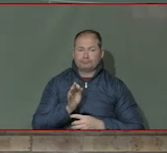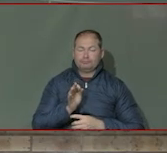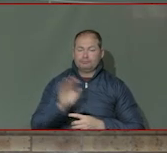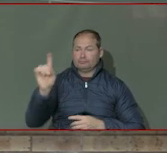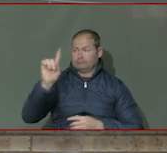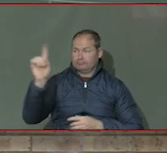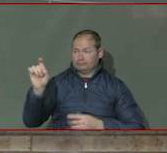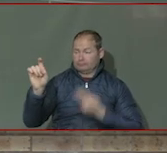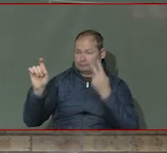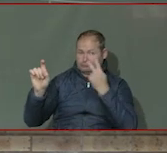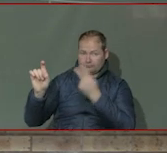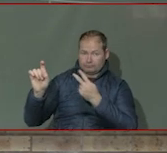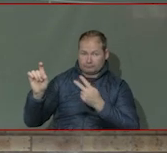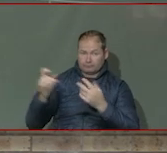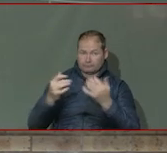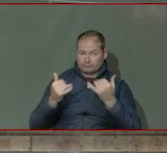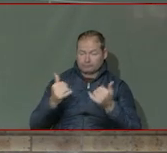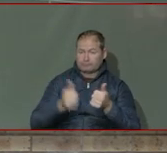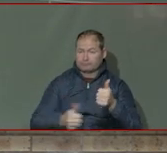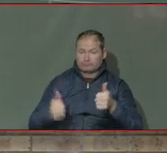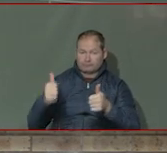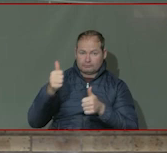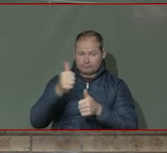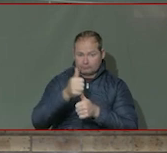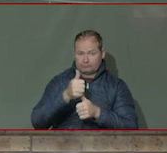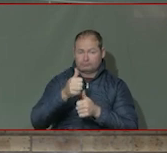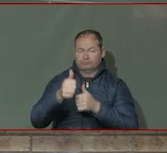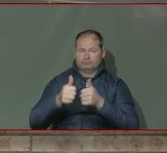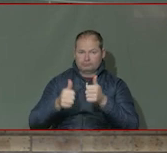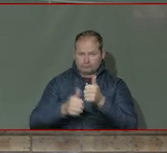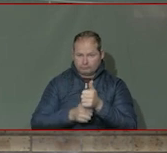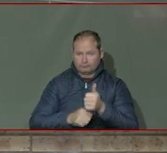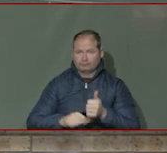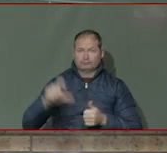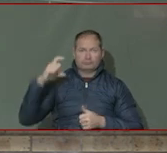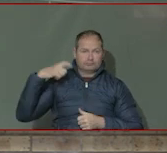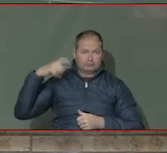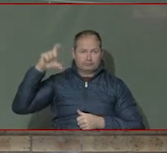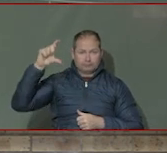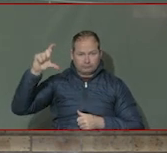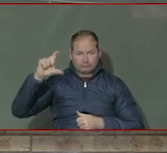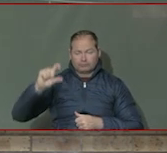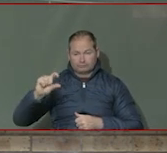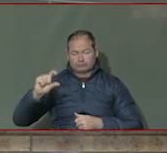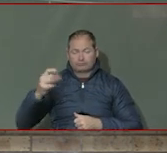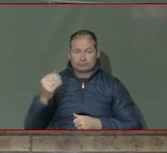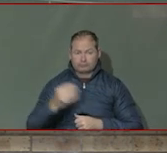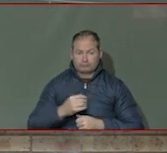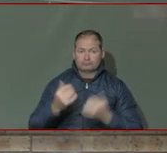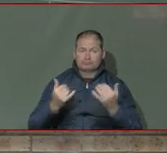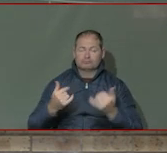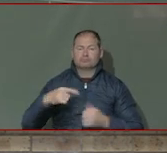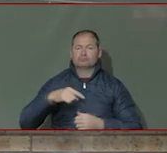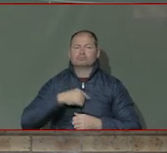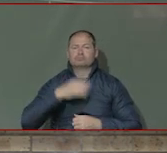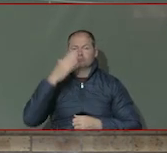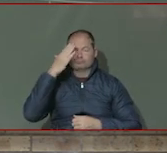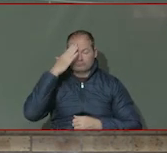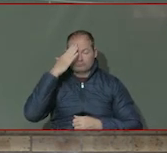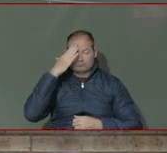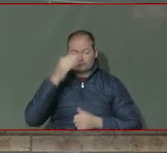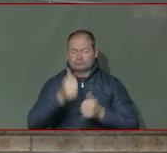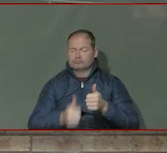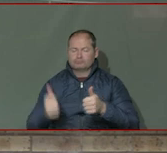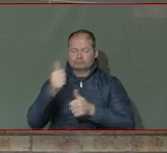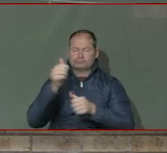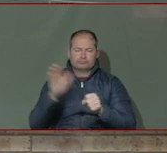read about there's dominant and there's recessive alleles, there's capital letter and small letter, then you know you're busy dealing with complete dominance.